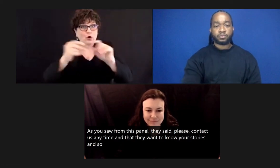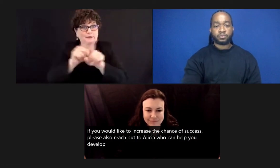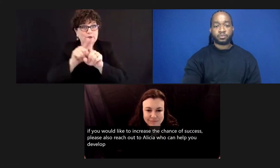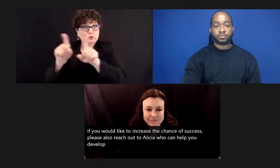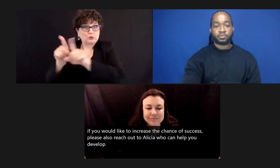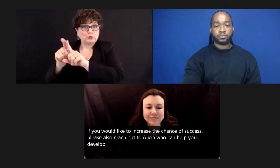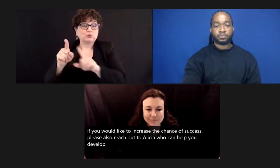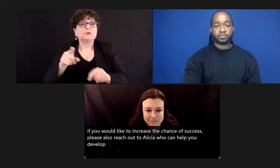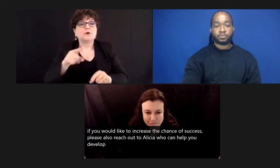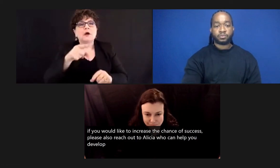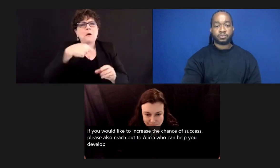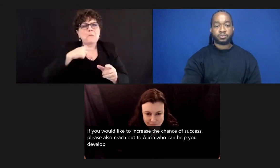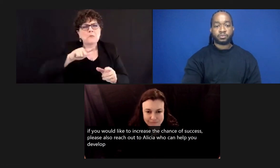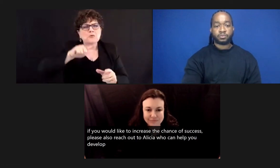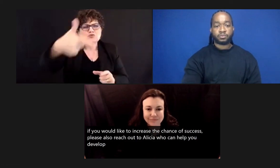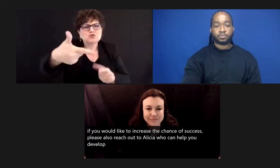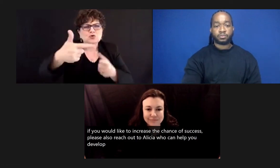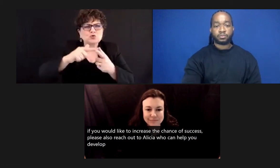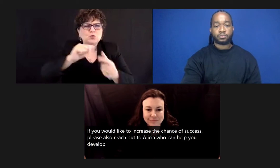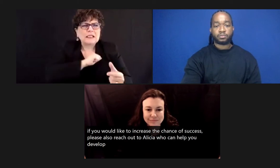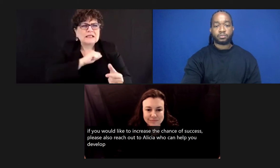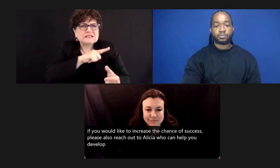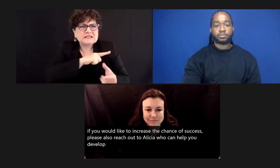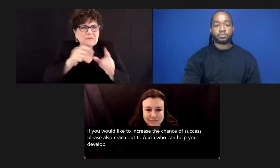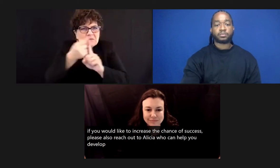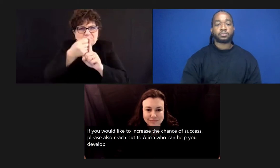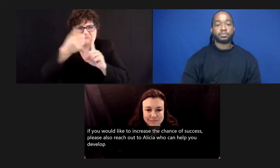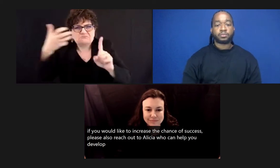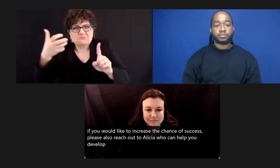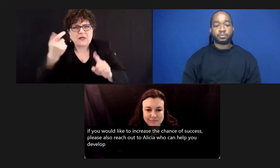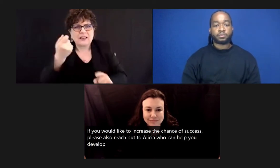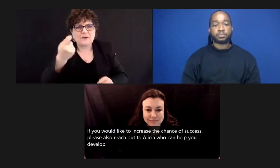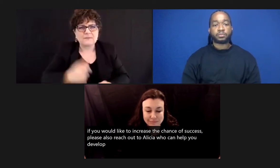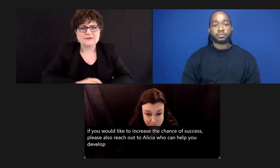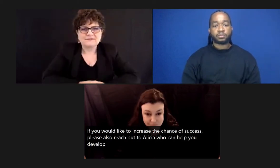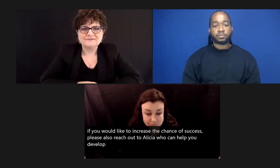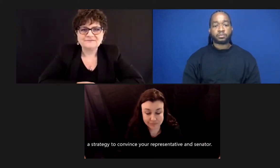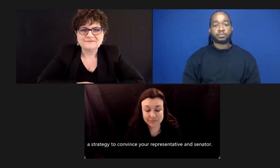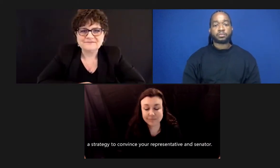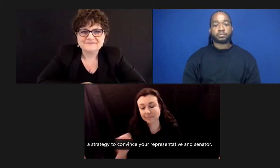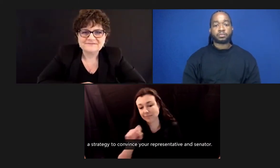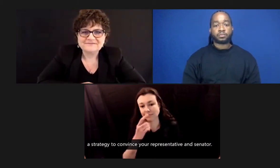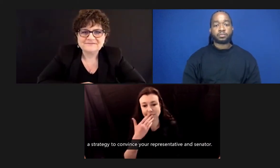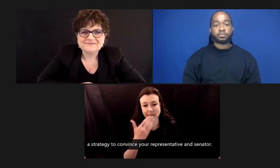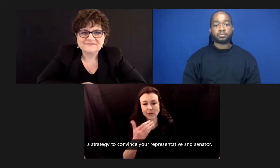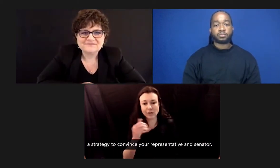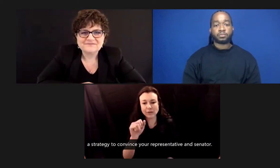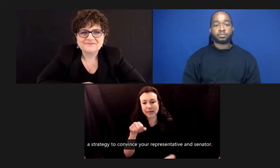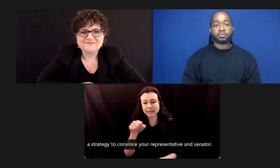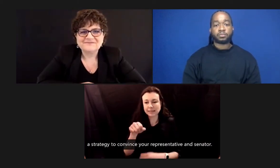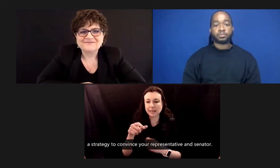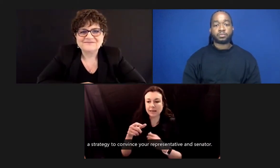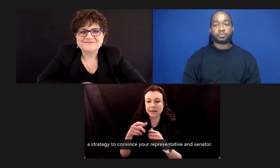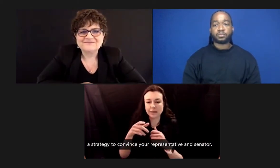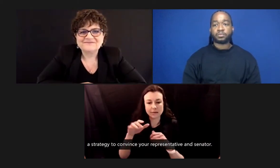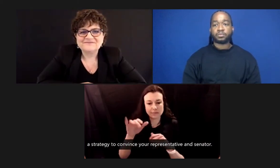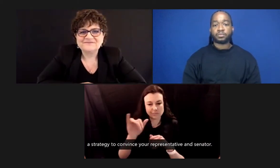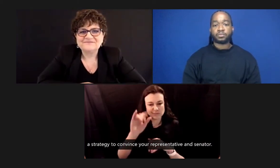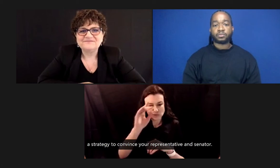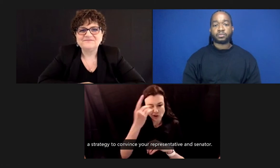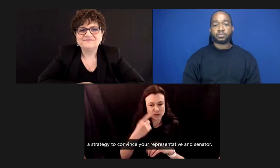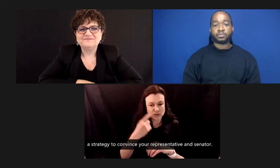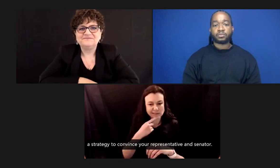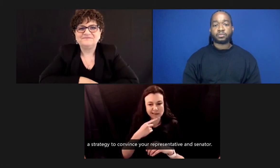convince your representative and senator. So now I'm going to turn it to Alicia so that she can also